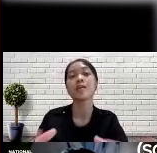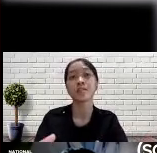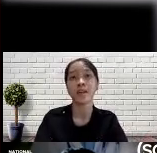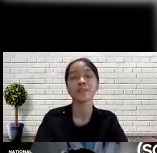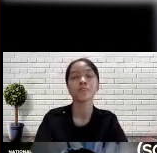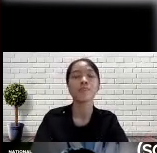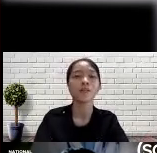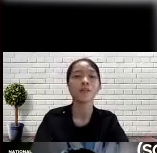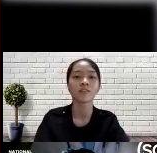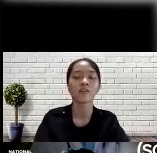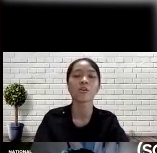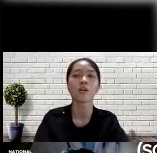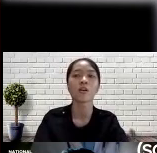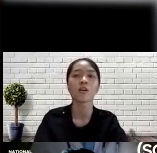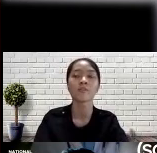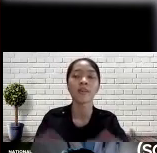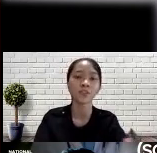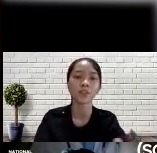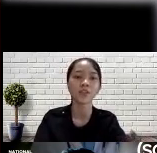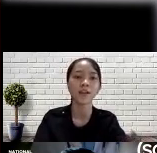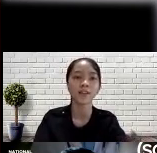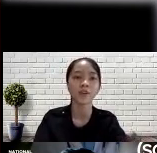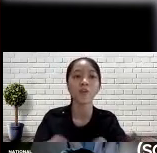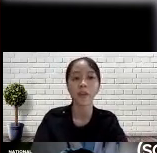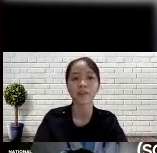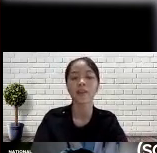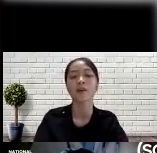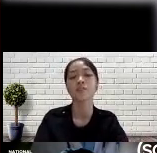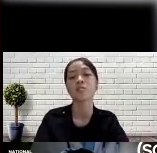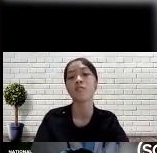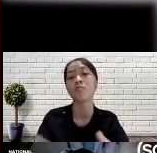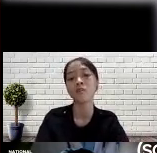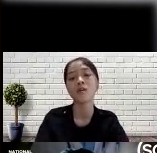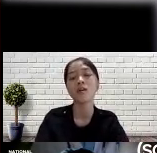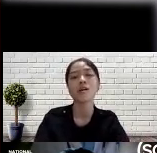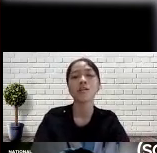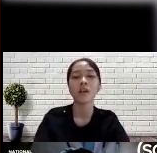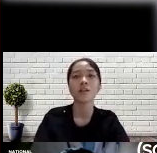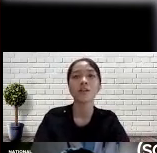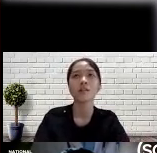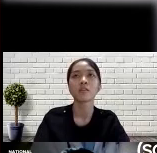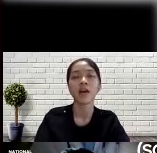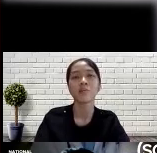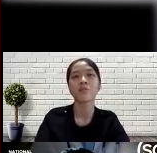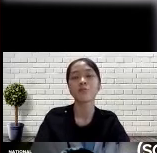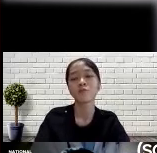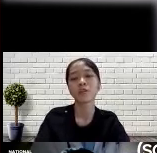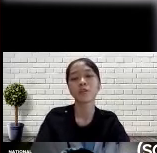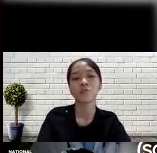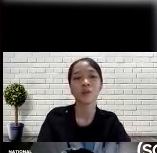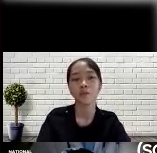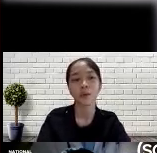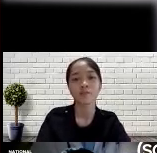consistently assess what is the texture that is correct and what is wrong, then the type of